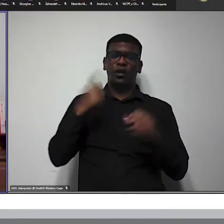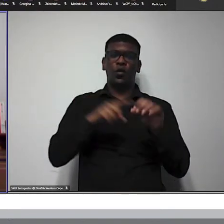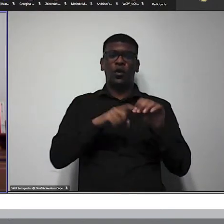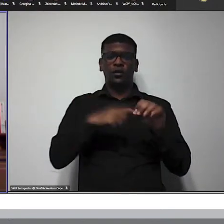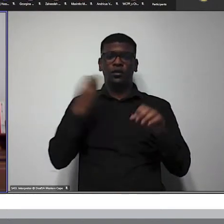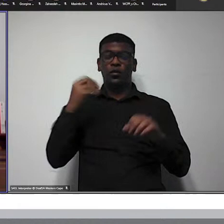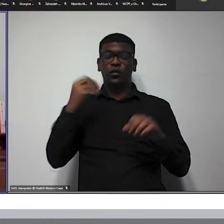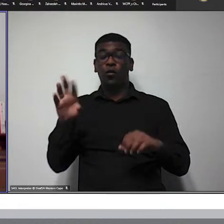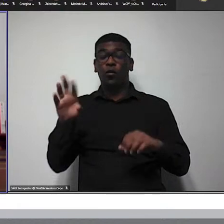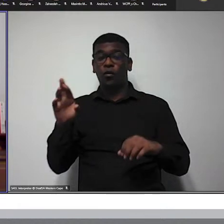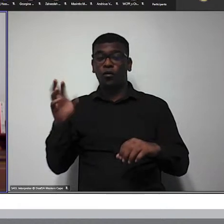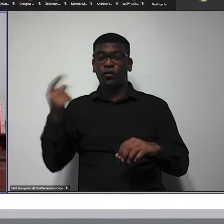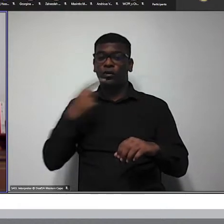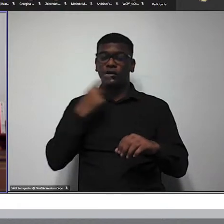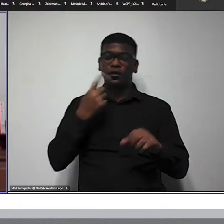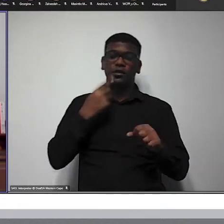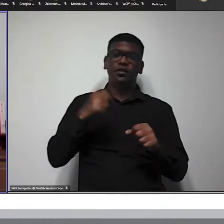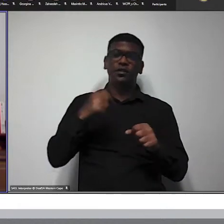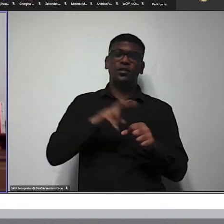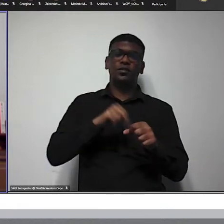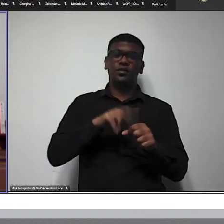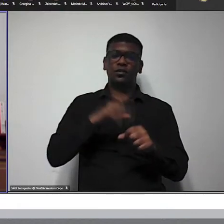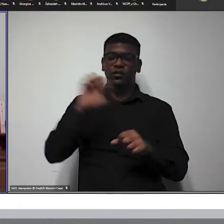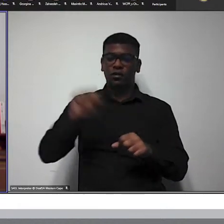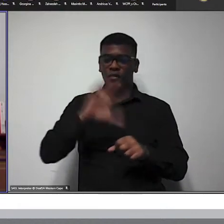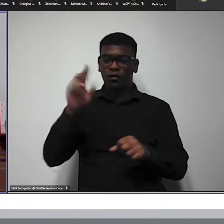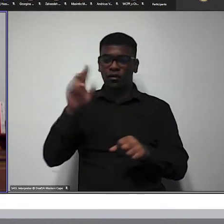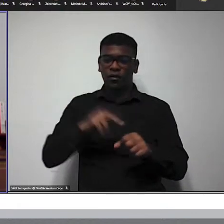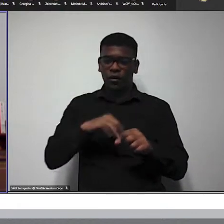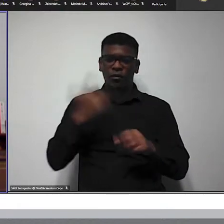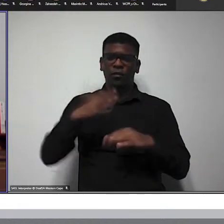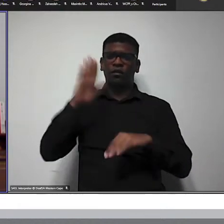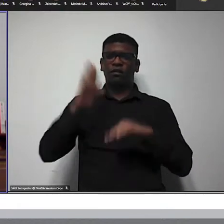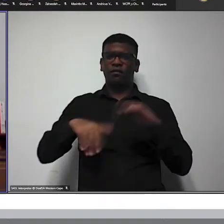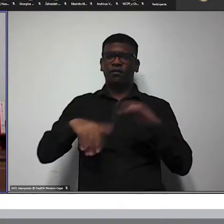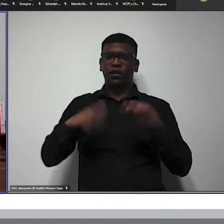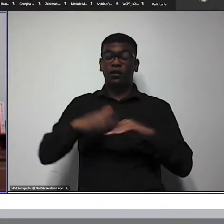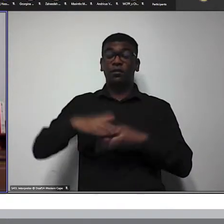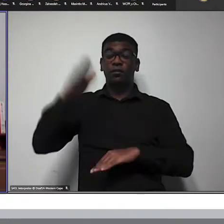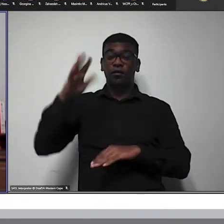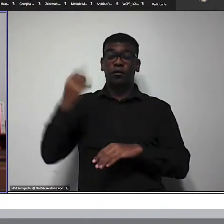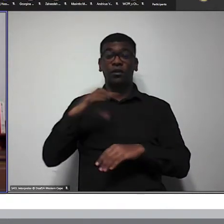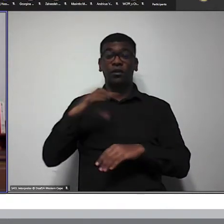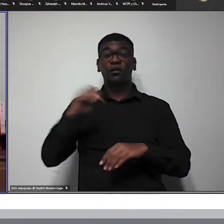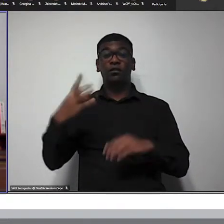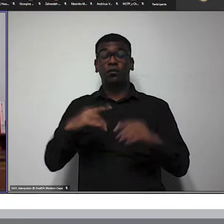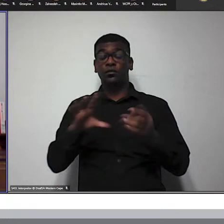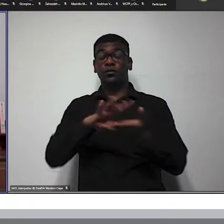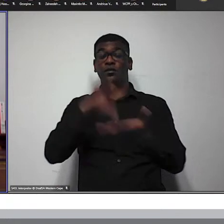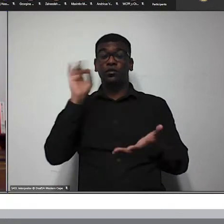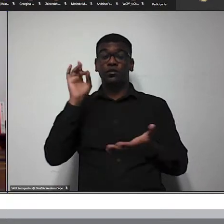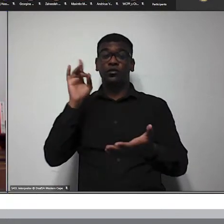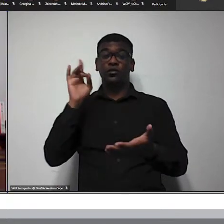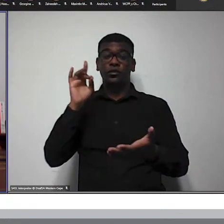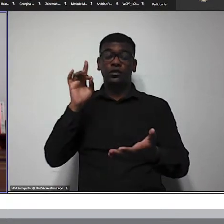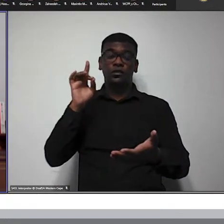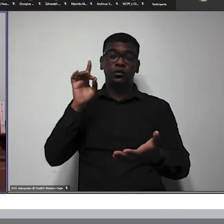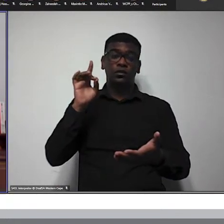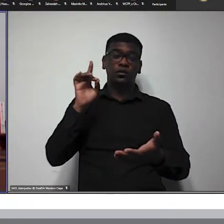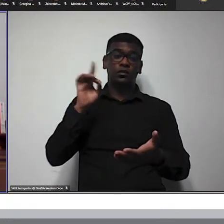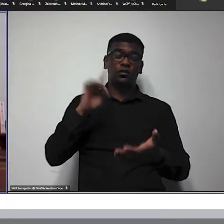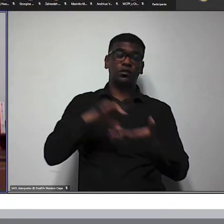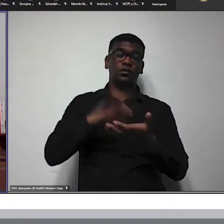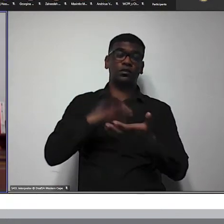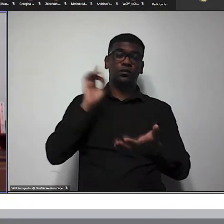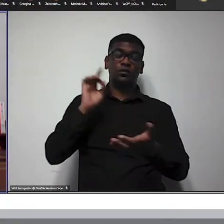with paying extra. But maybe if you have to make a choice between a South African orange and a Spanish